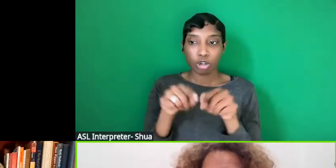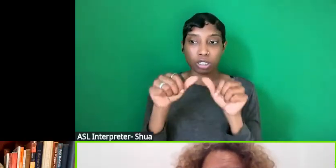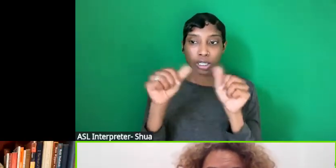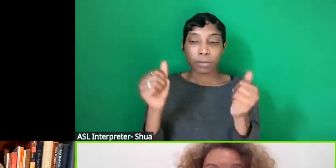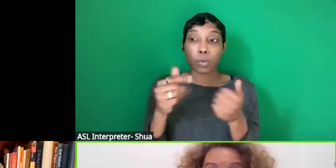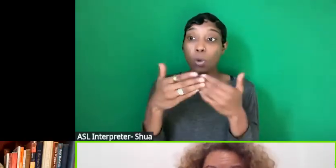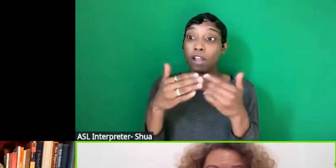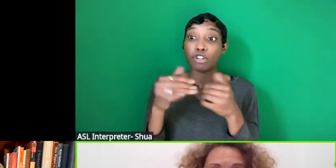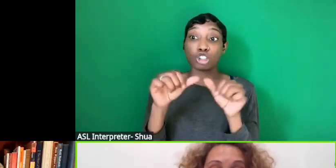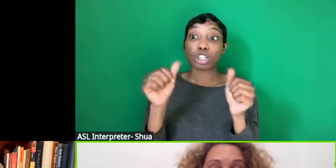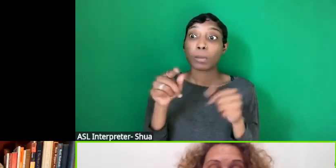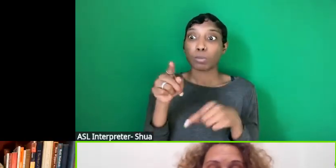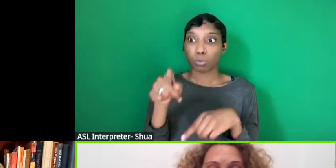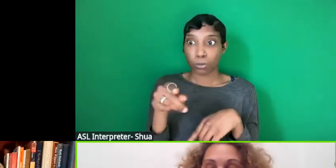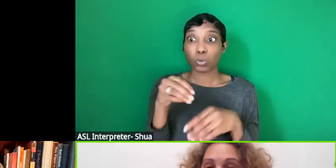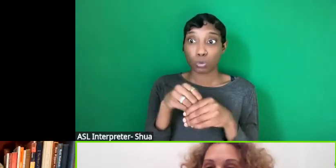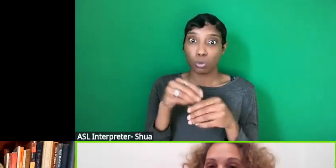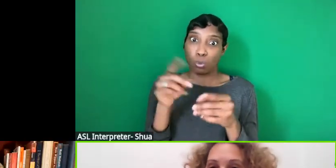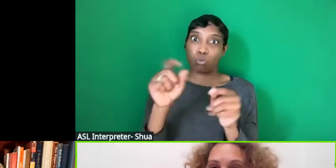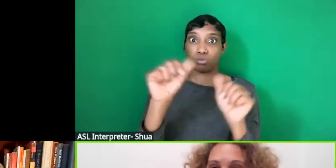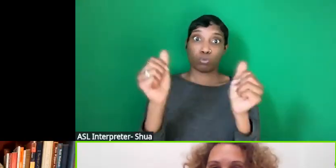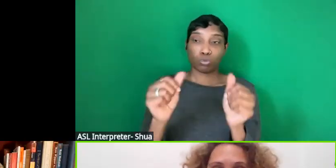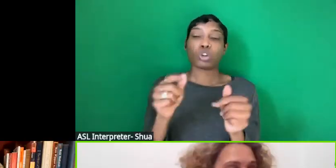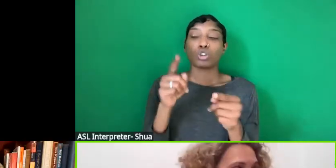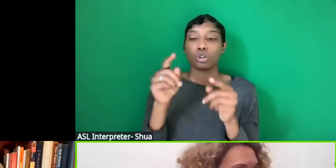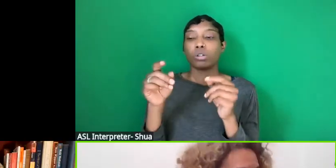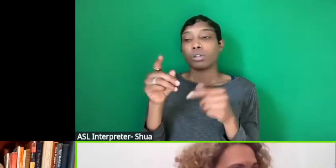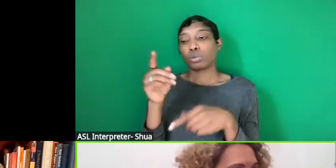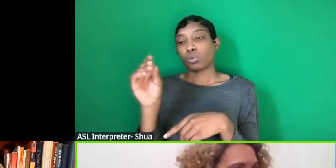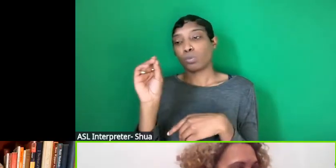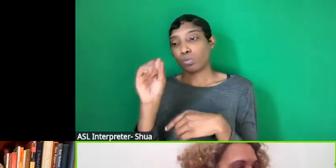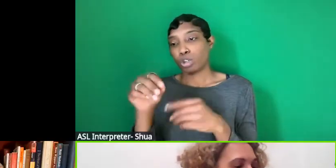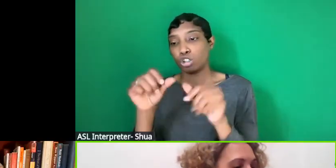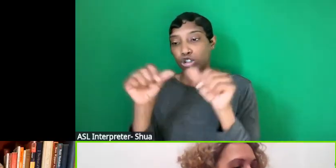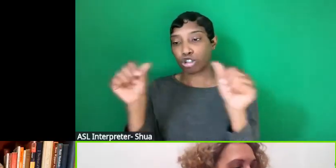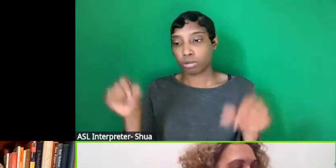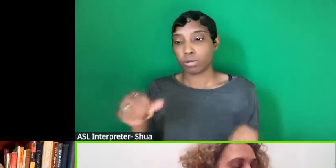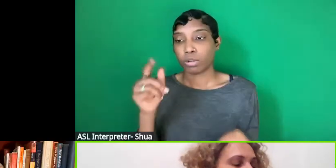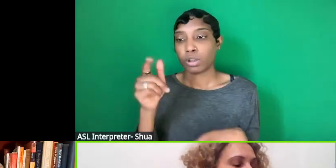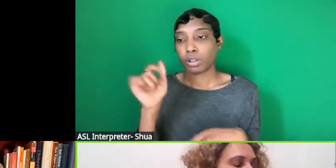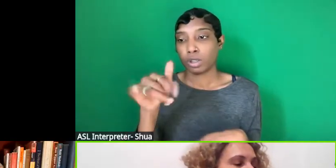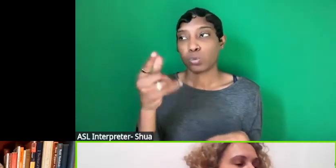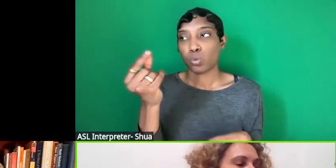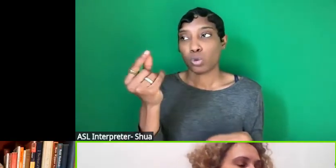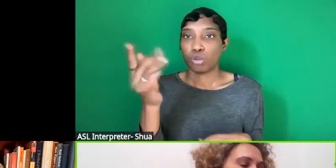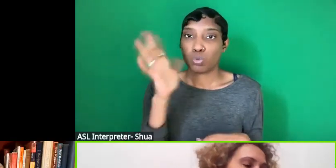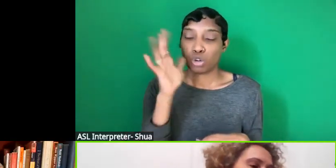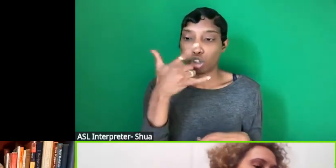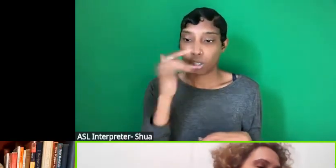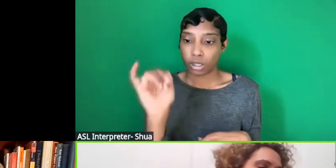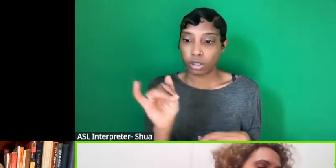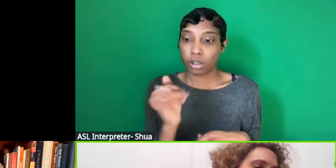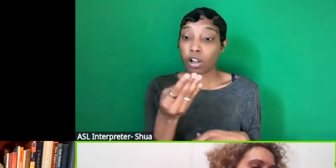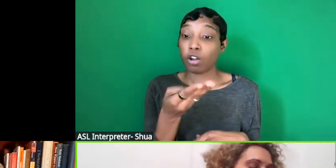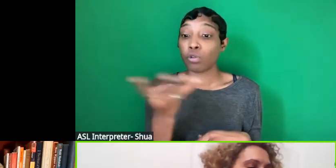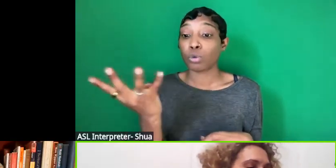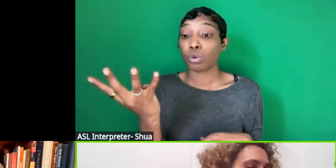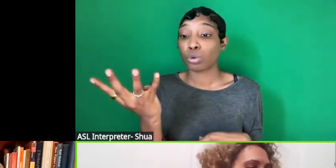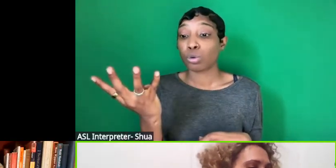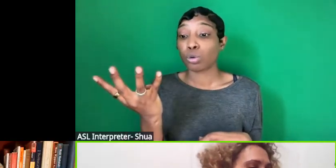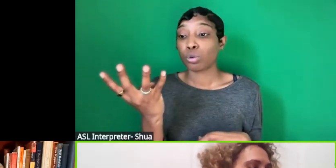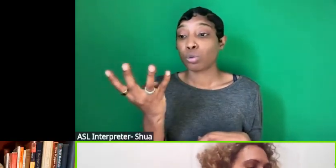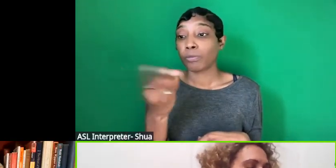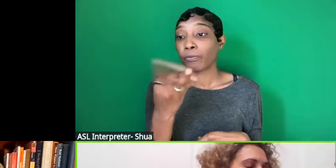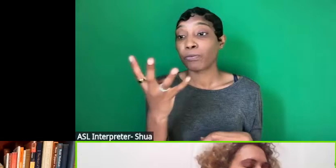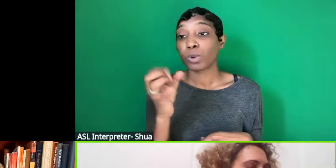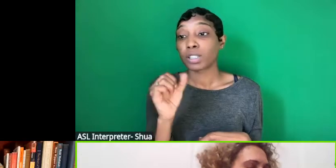in, hence the name mold, whatever shape this mold is in is what this is going to come out as. So a few seconds ago, mine was more rhombus than it was